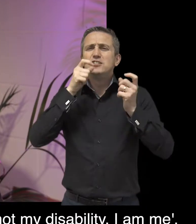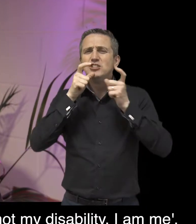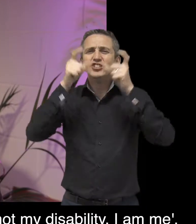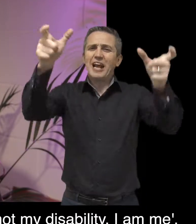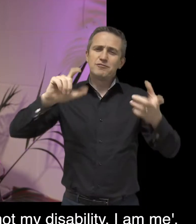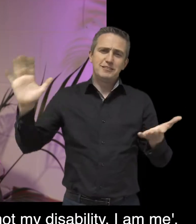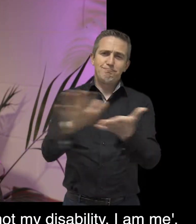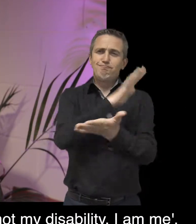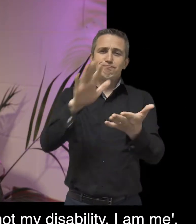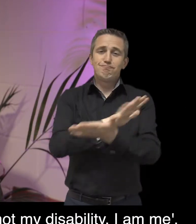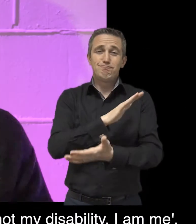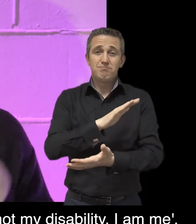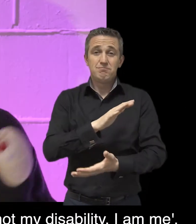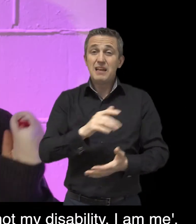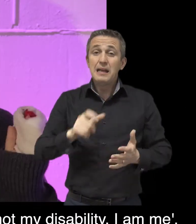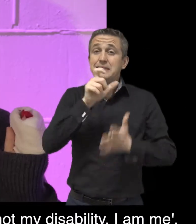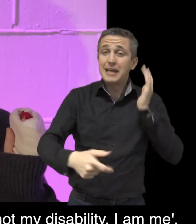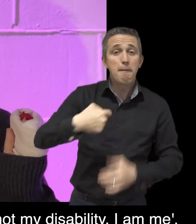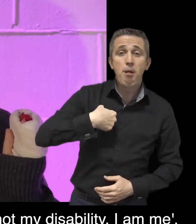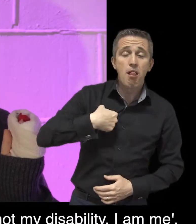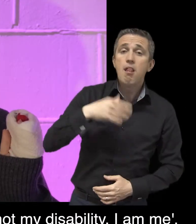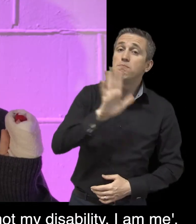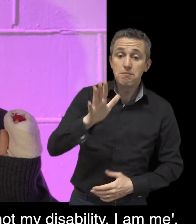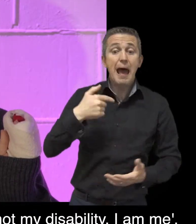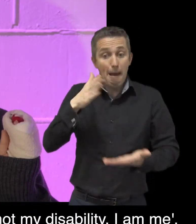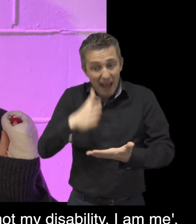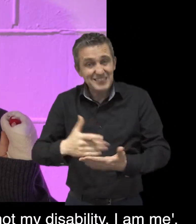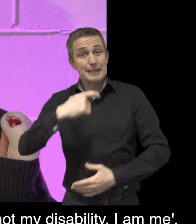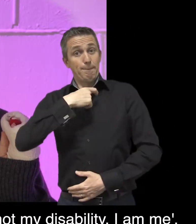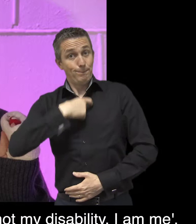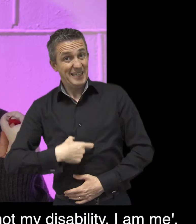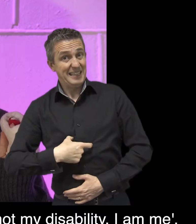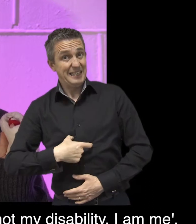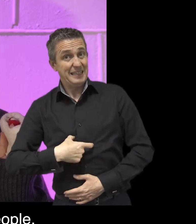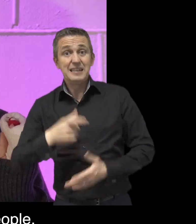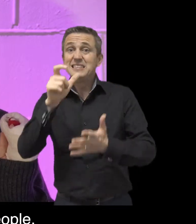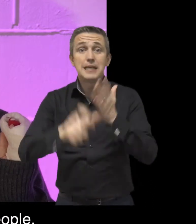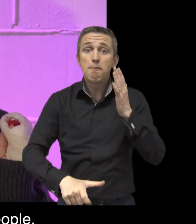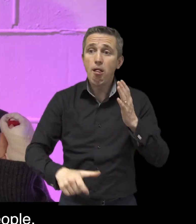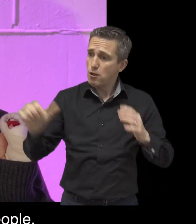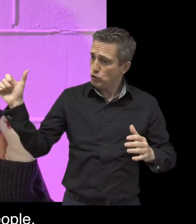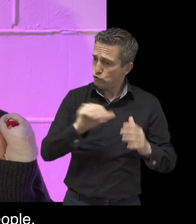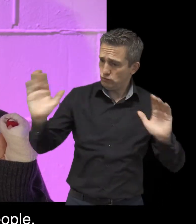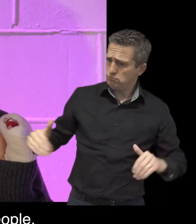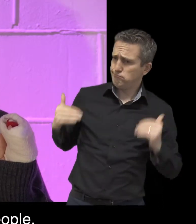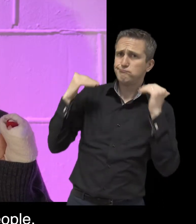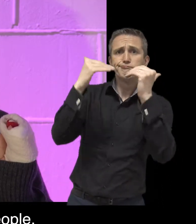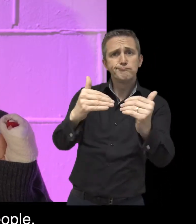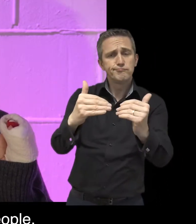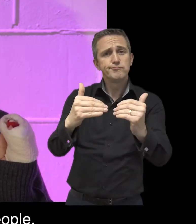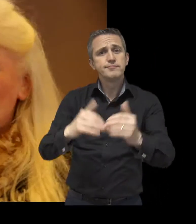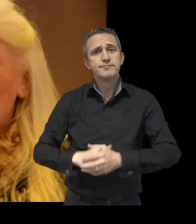I am not my disability, I am me. Just because you're disabled doesn't mean you shouldn't have the same chance as other